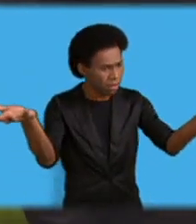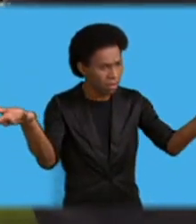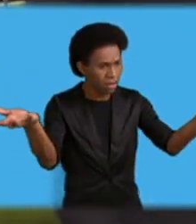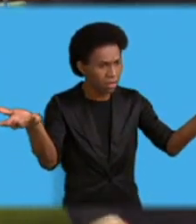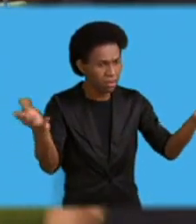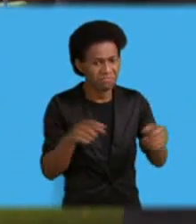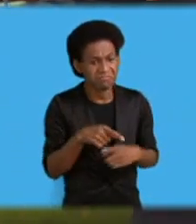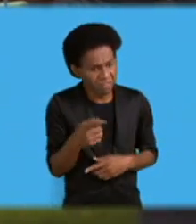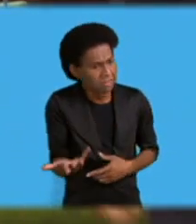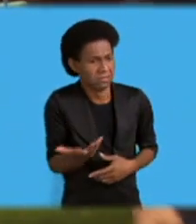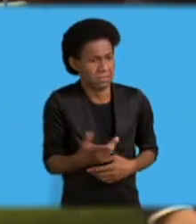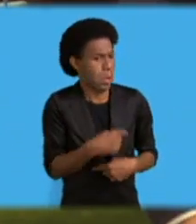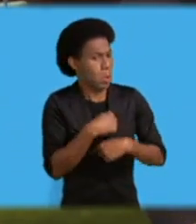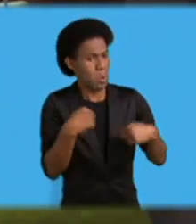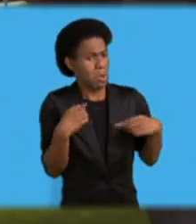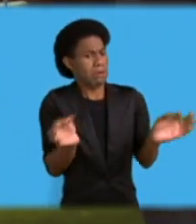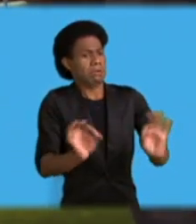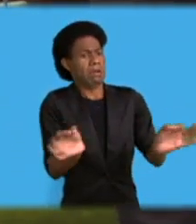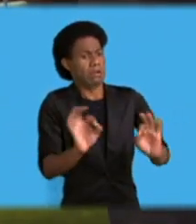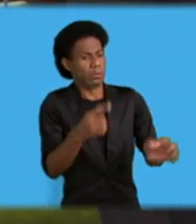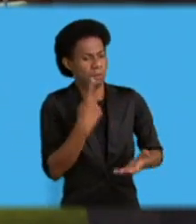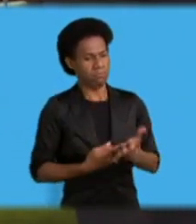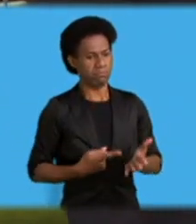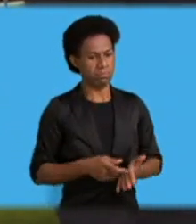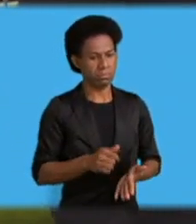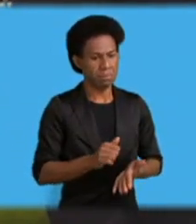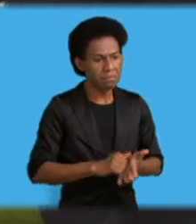to the tourists, don't buy this paper, don't buy that paper.